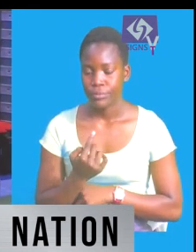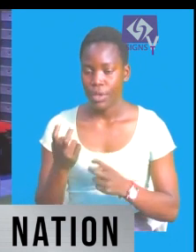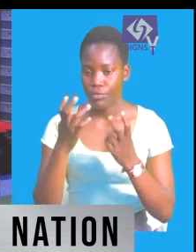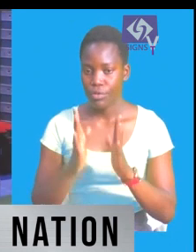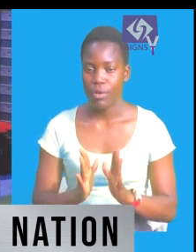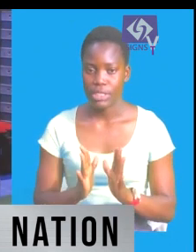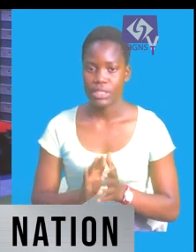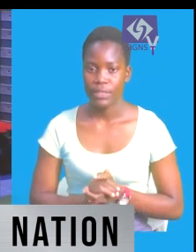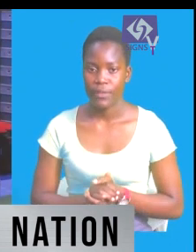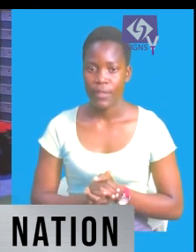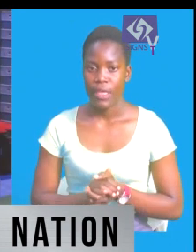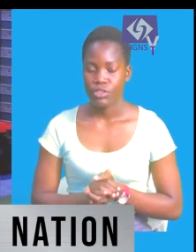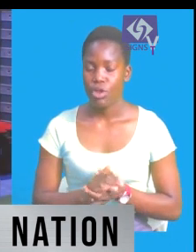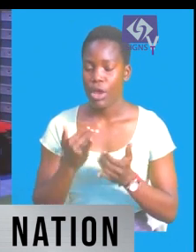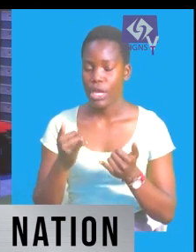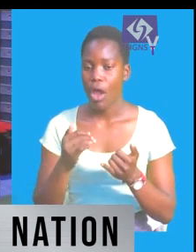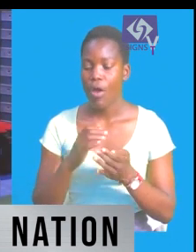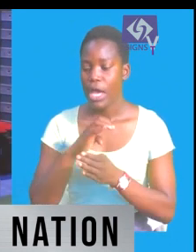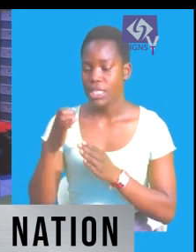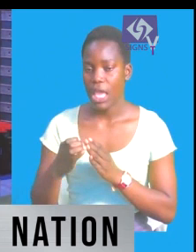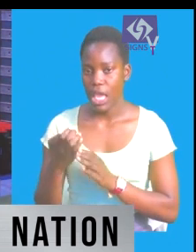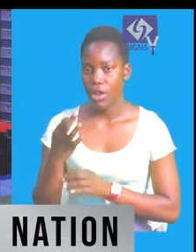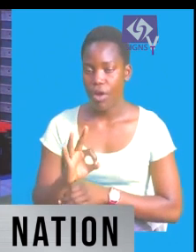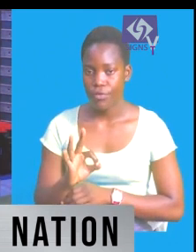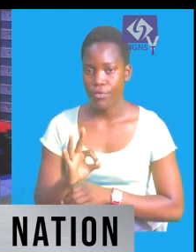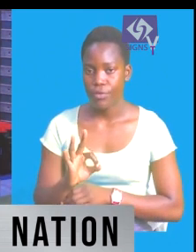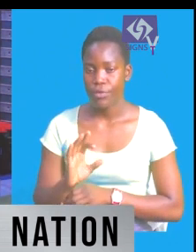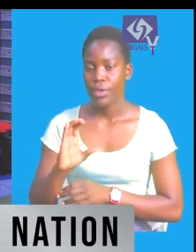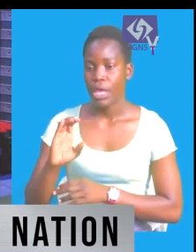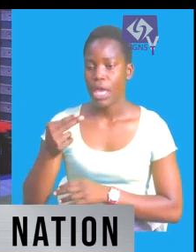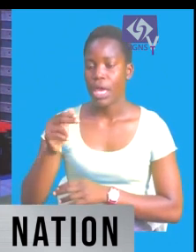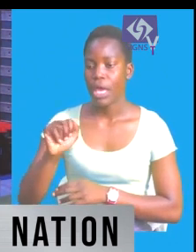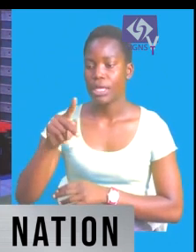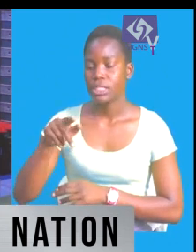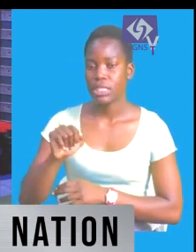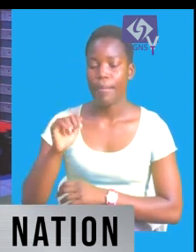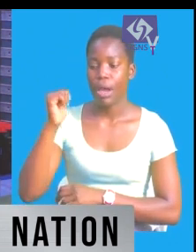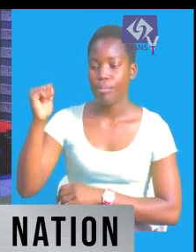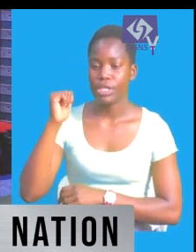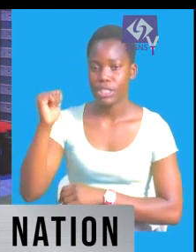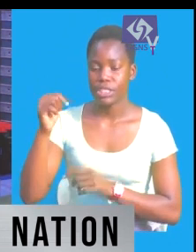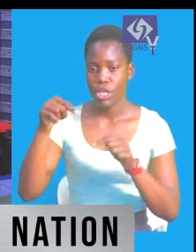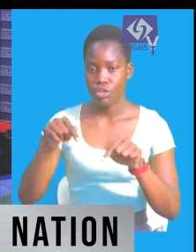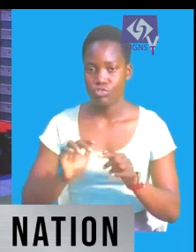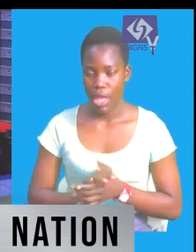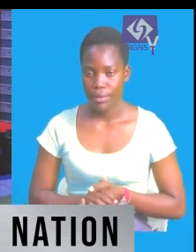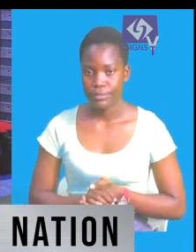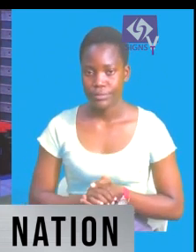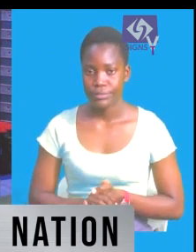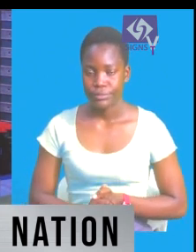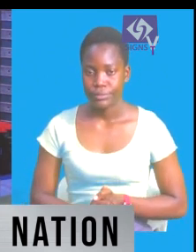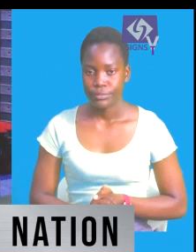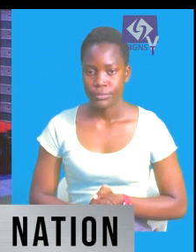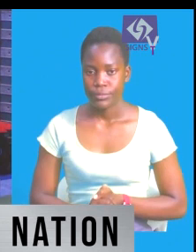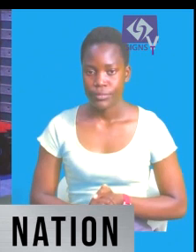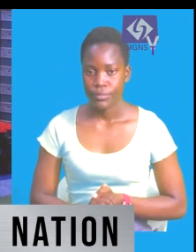Viewers, we have come to the end of the Chapa Siasa for today. Do